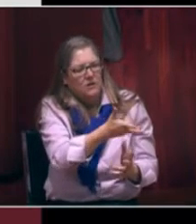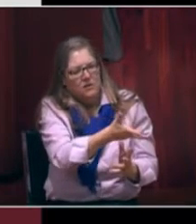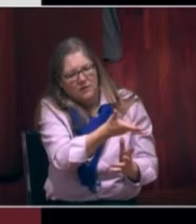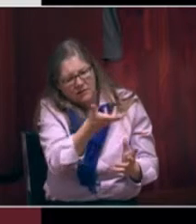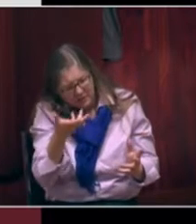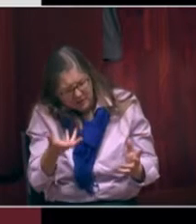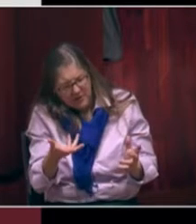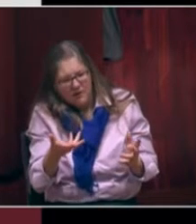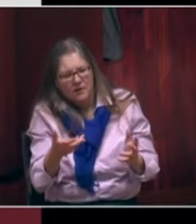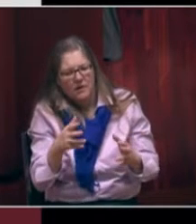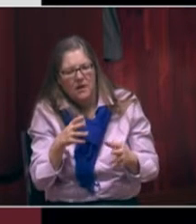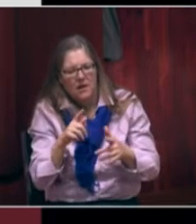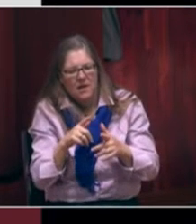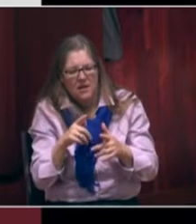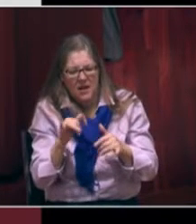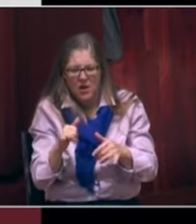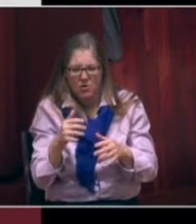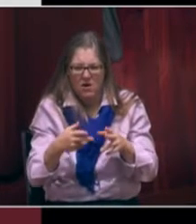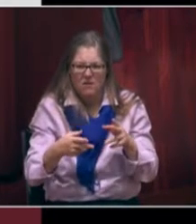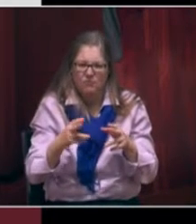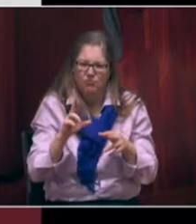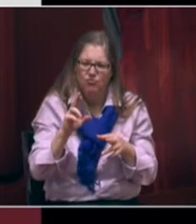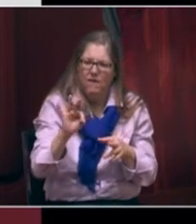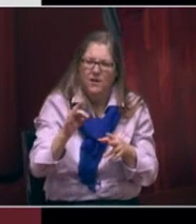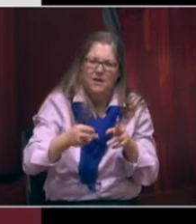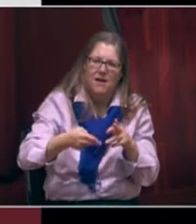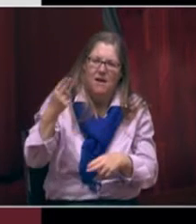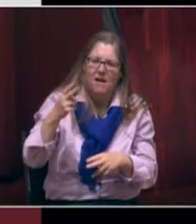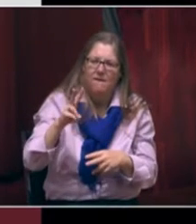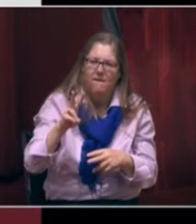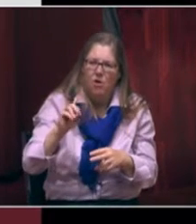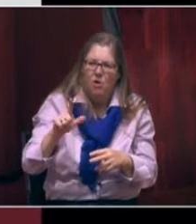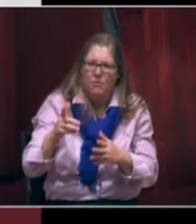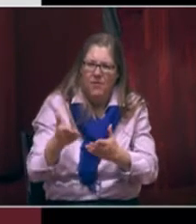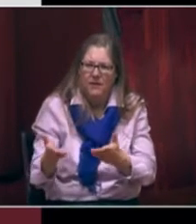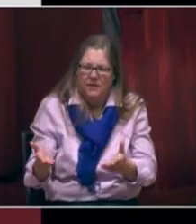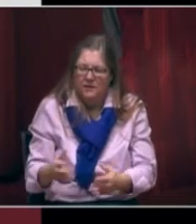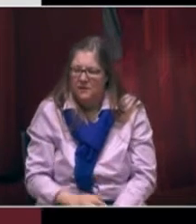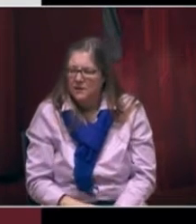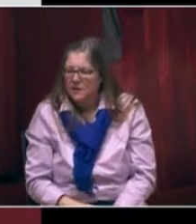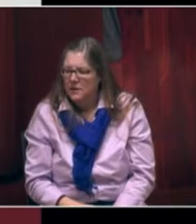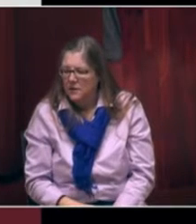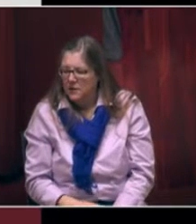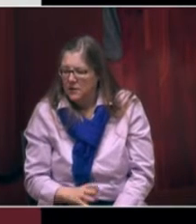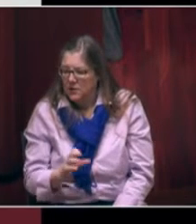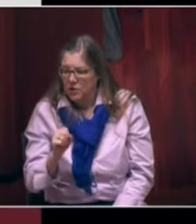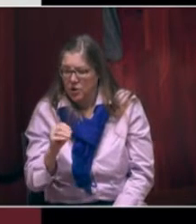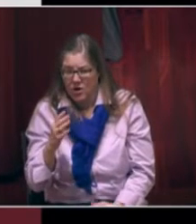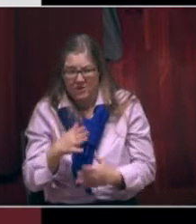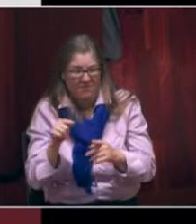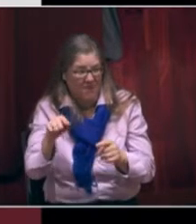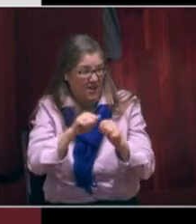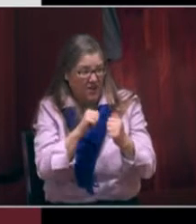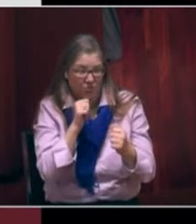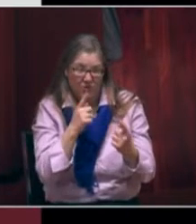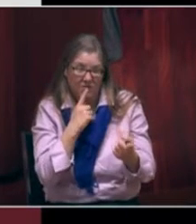question that low reference, high volume paradigm. So one of the ones is non-responding disposal, and really we're talking,